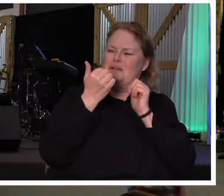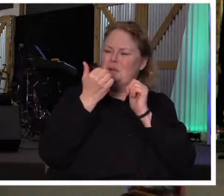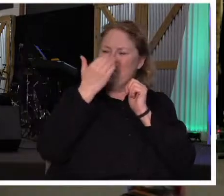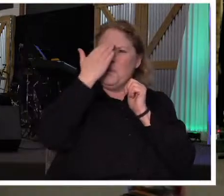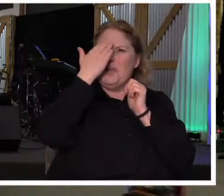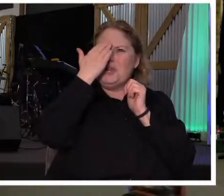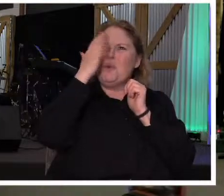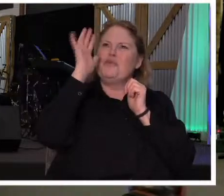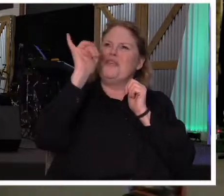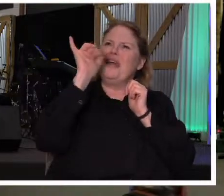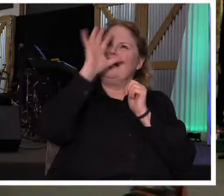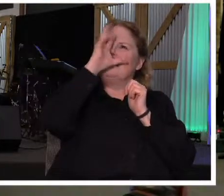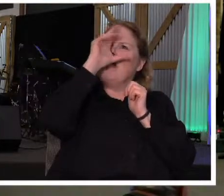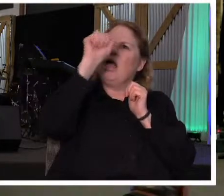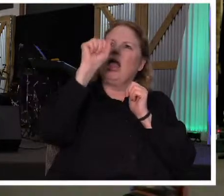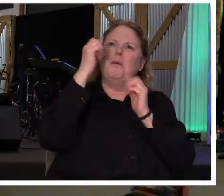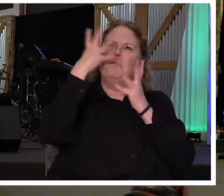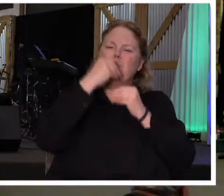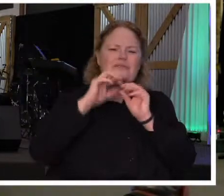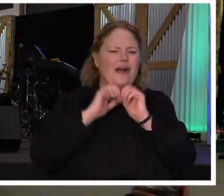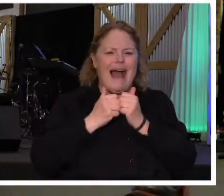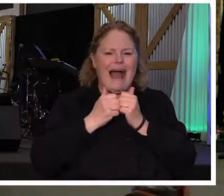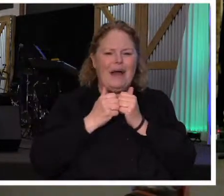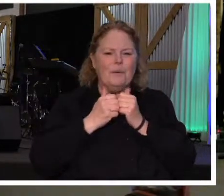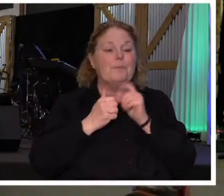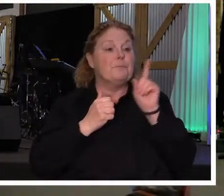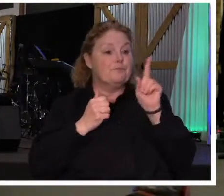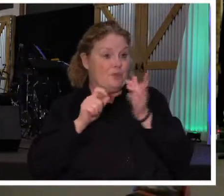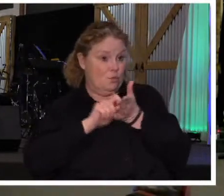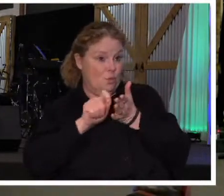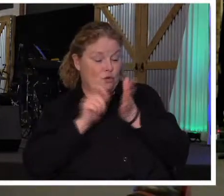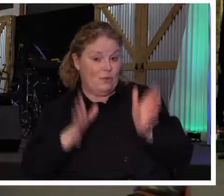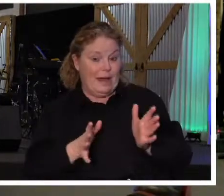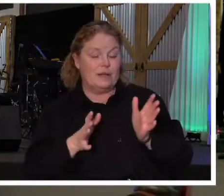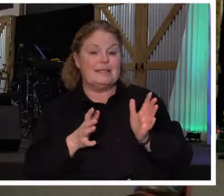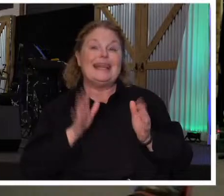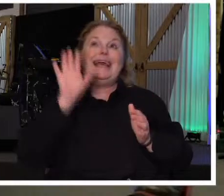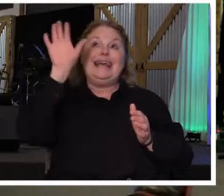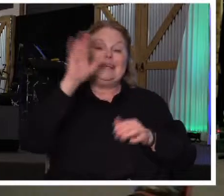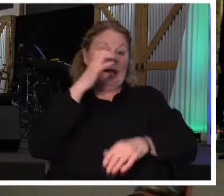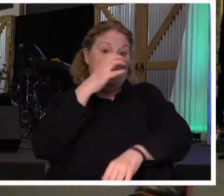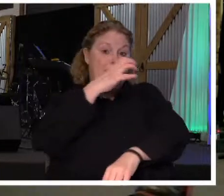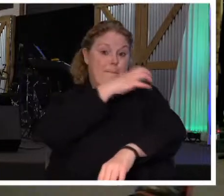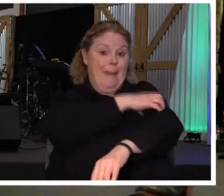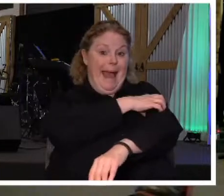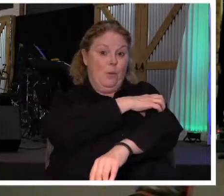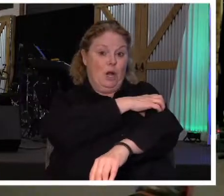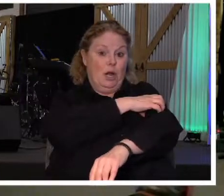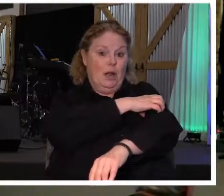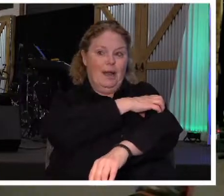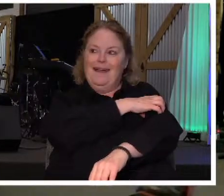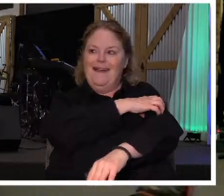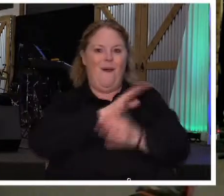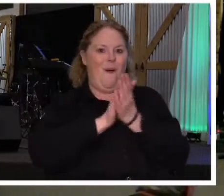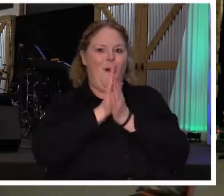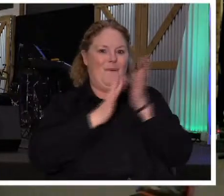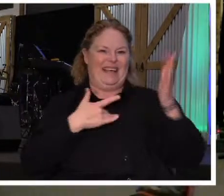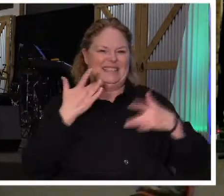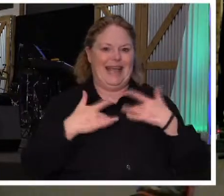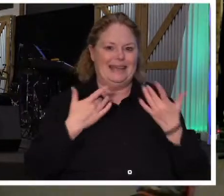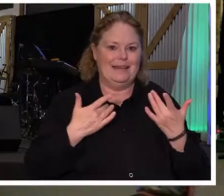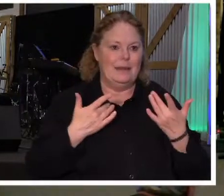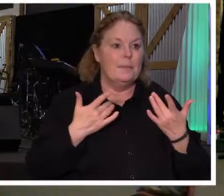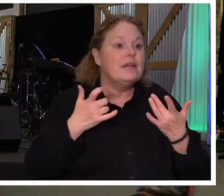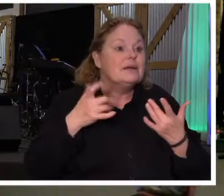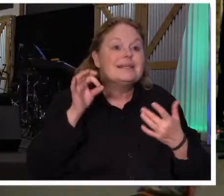Jonathan Edwards points this out. He said, the power of God is something that you and I can get excited about selfishly because it